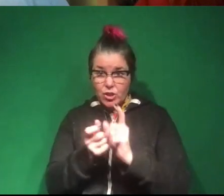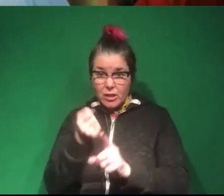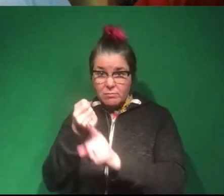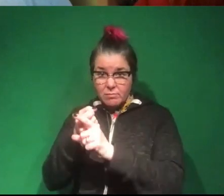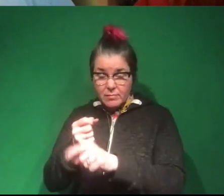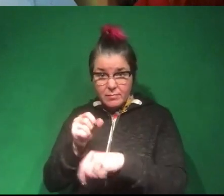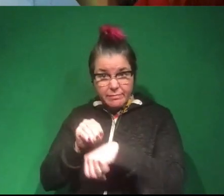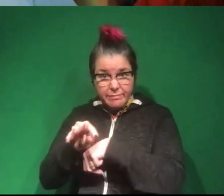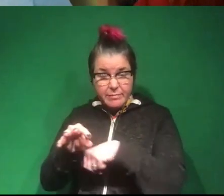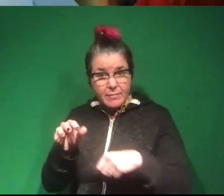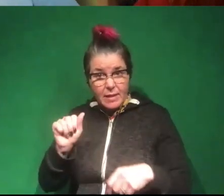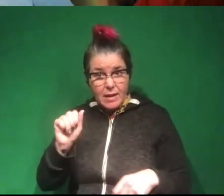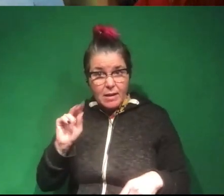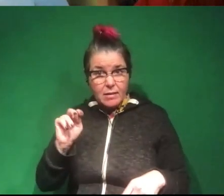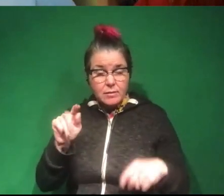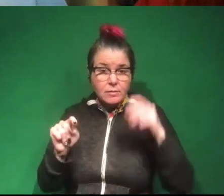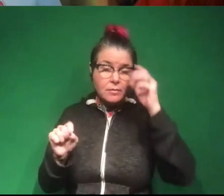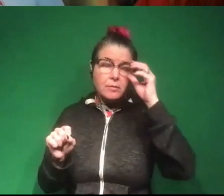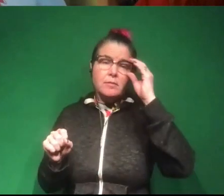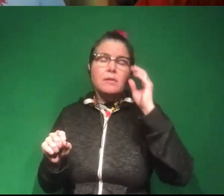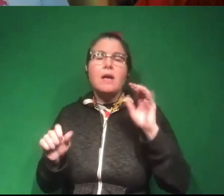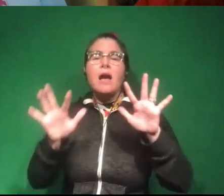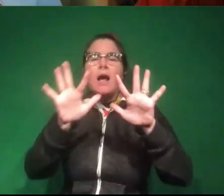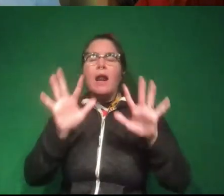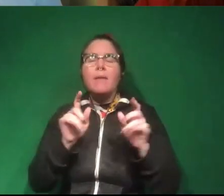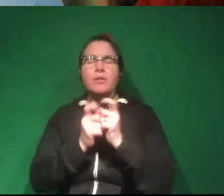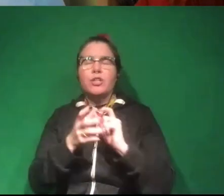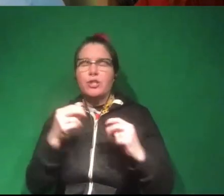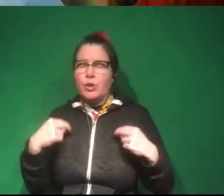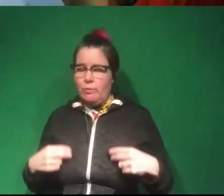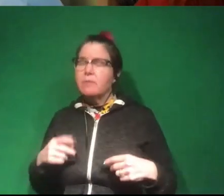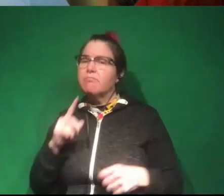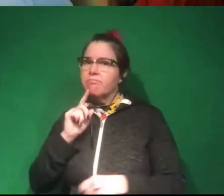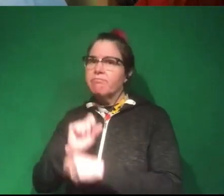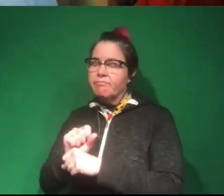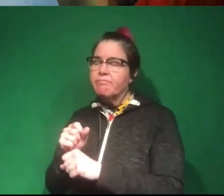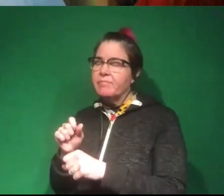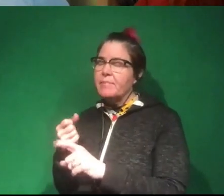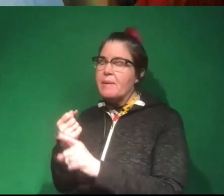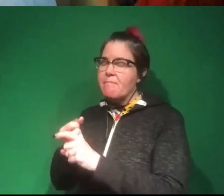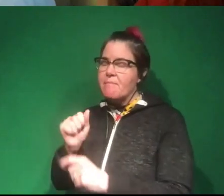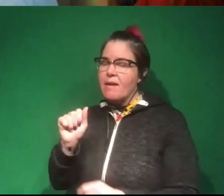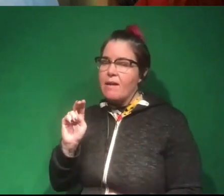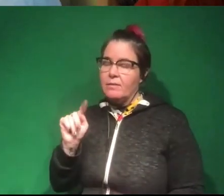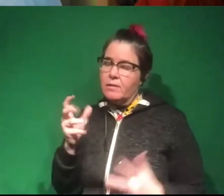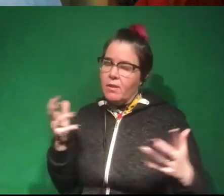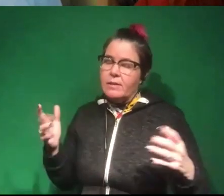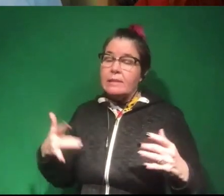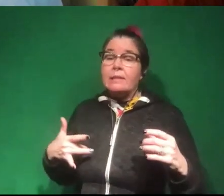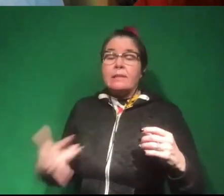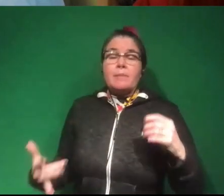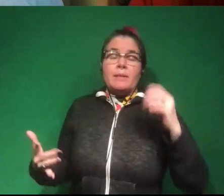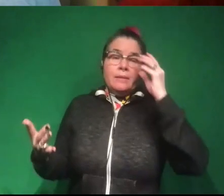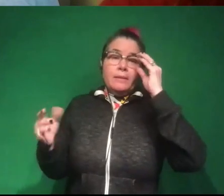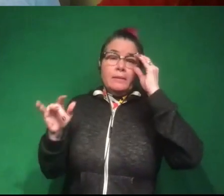all? Climate change and humans do impact ants a lot. Typically,